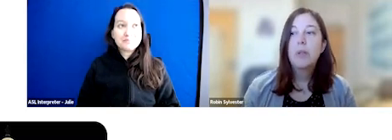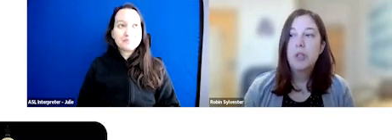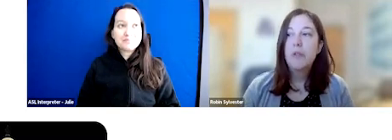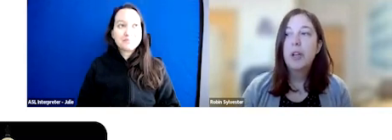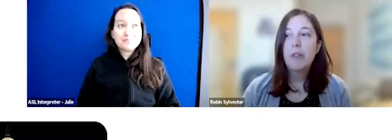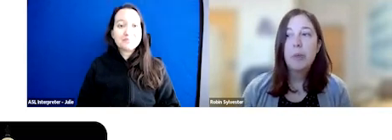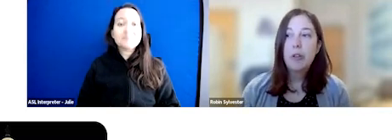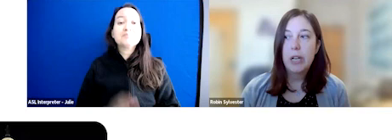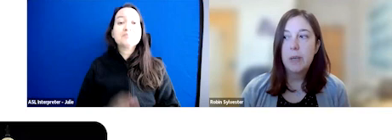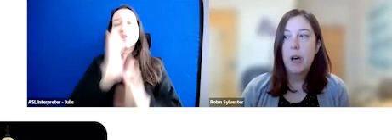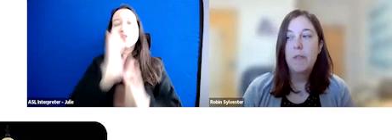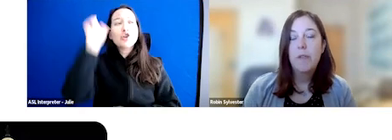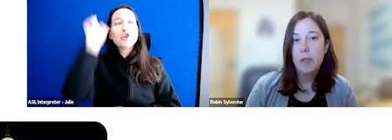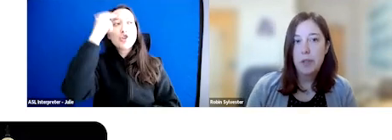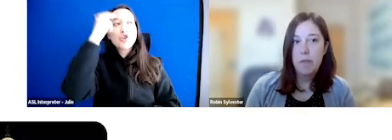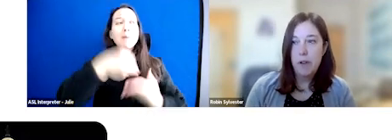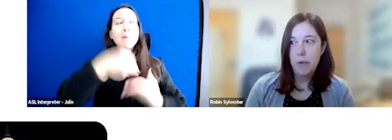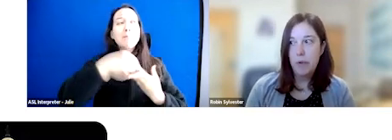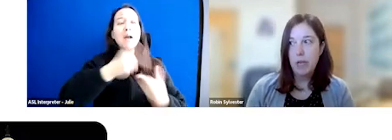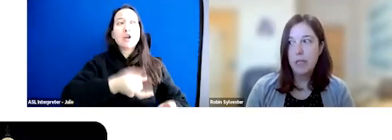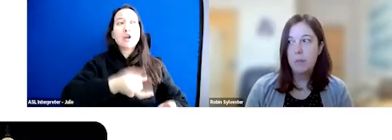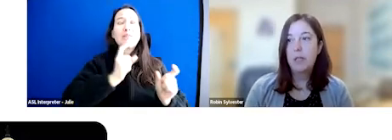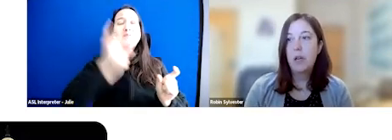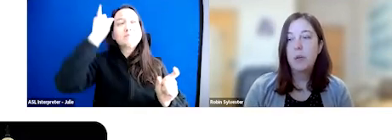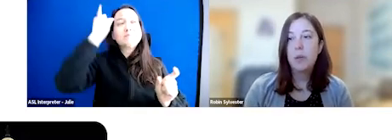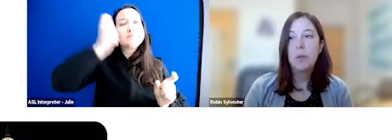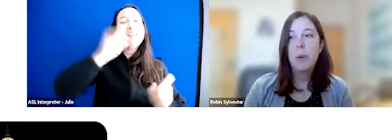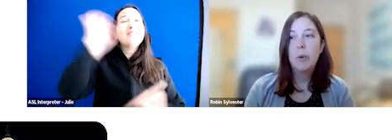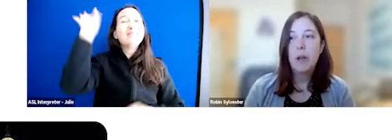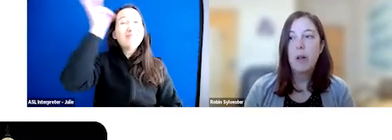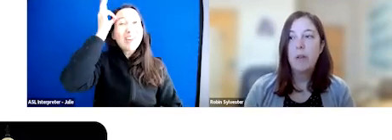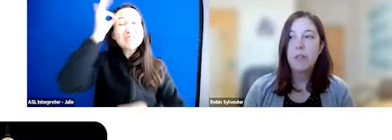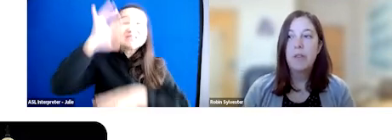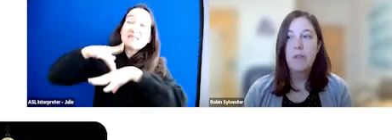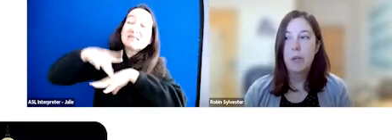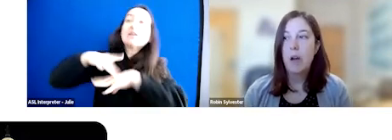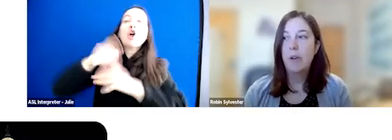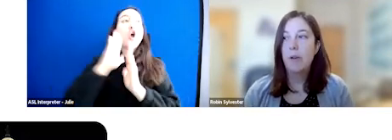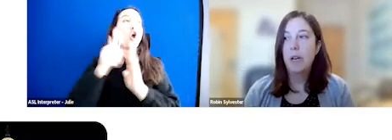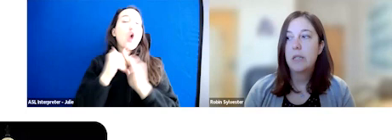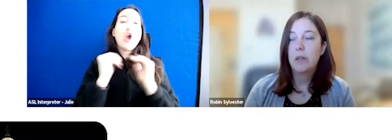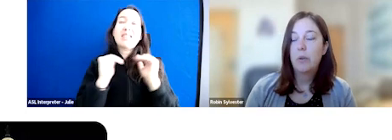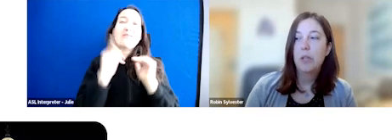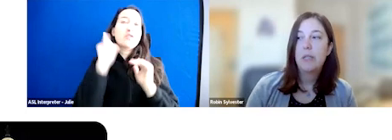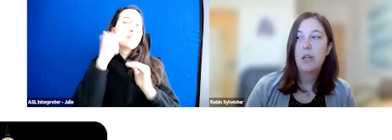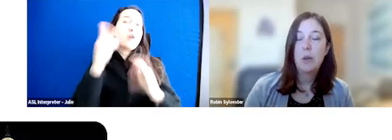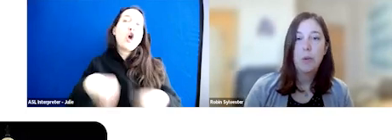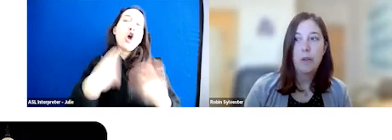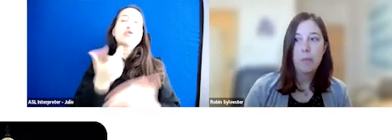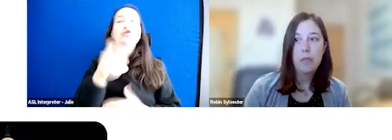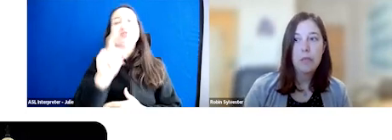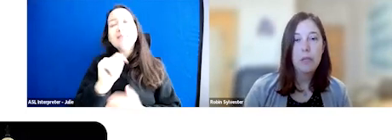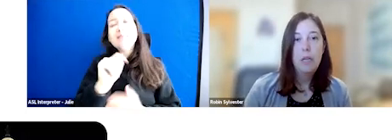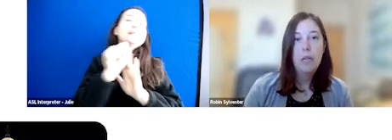So when I'm searching for government grants, I'm often focused on federal grants, but it's also good to remember that all levels of government offer grants, including state and